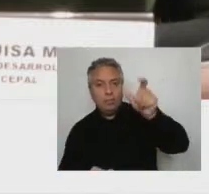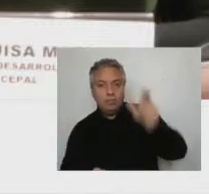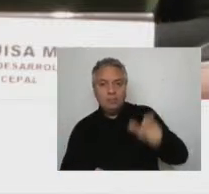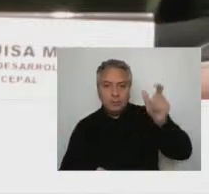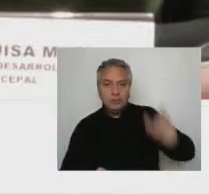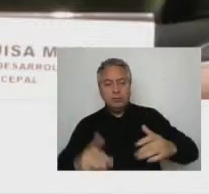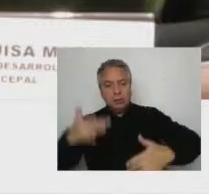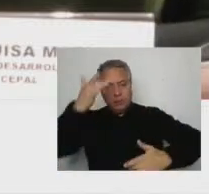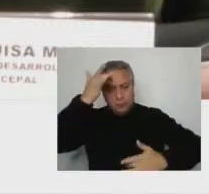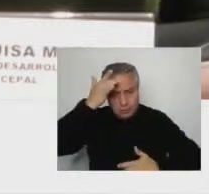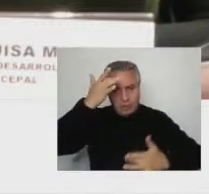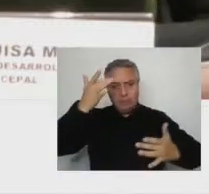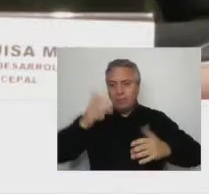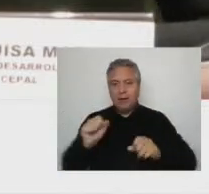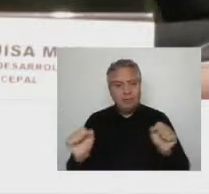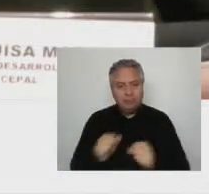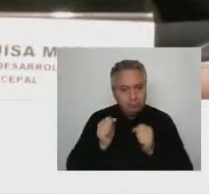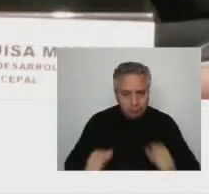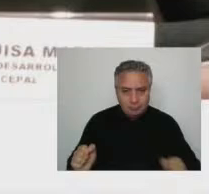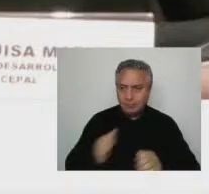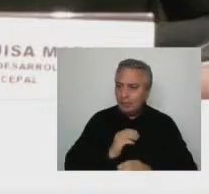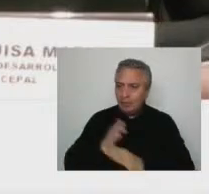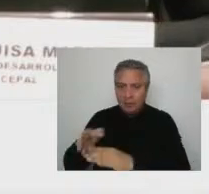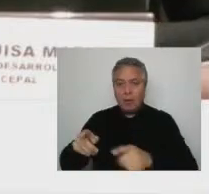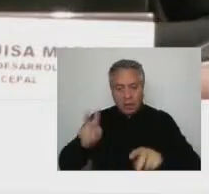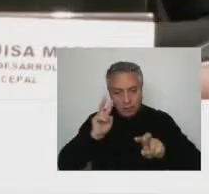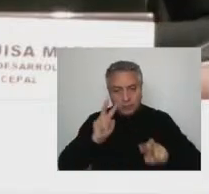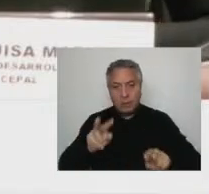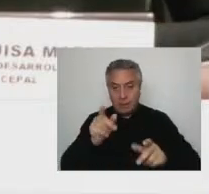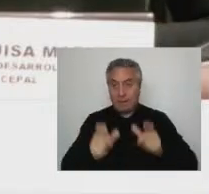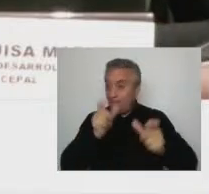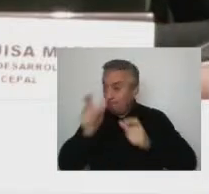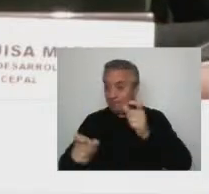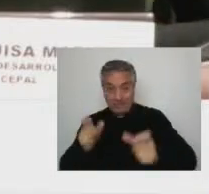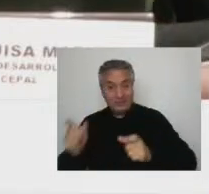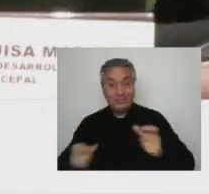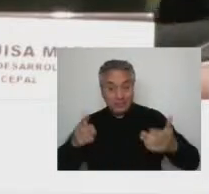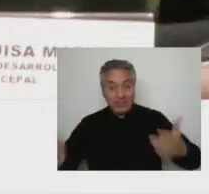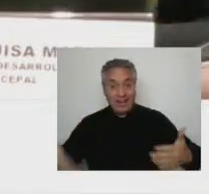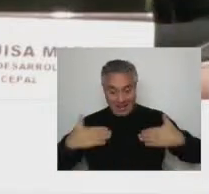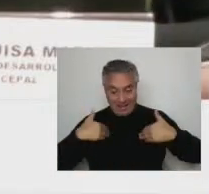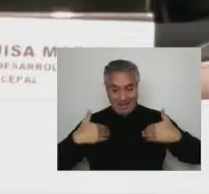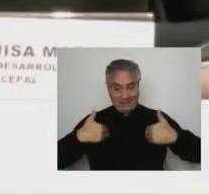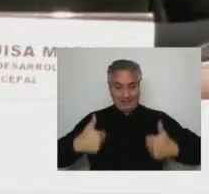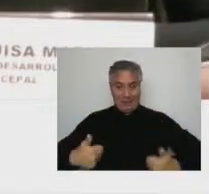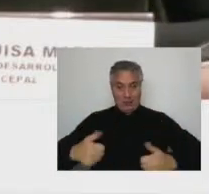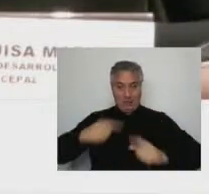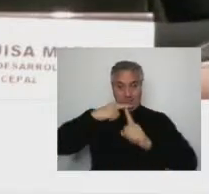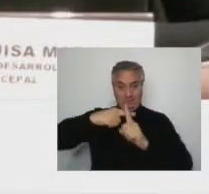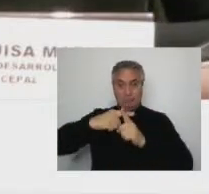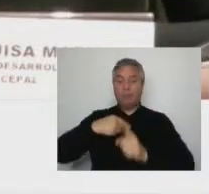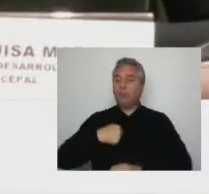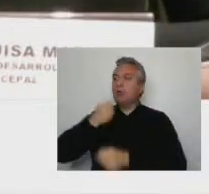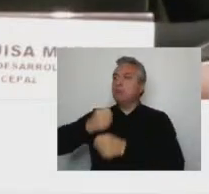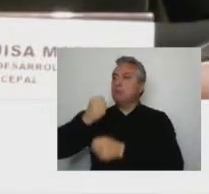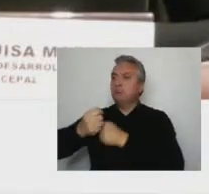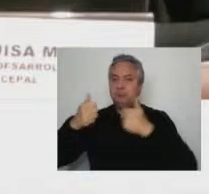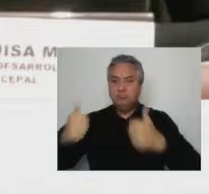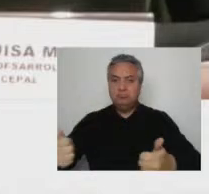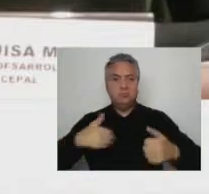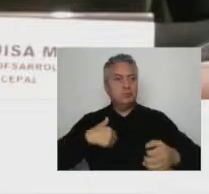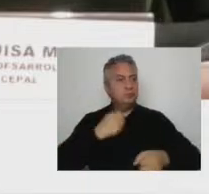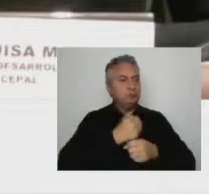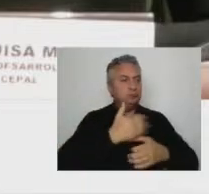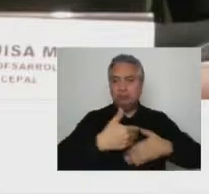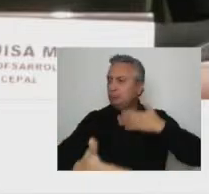have less illness. And we also know that they do better economically. Those people who are in good health can